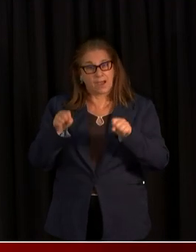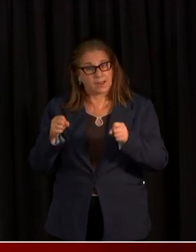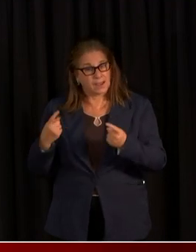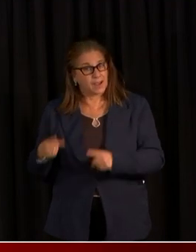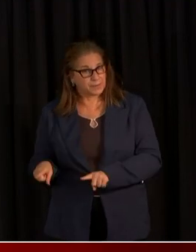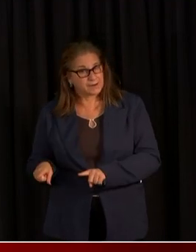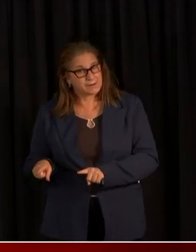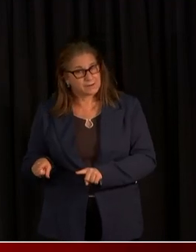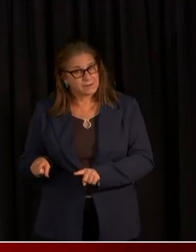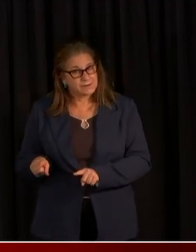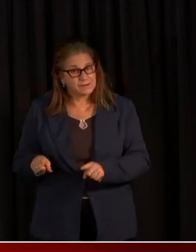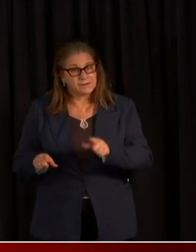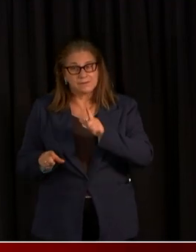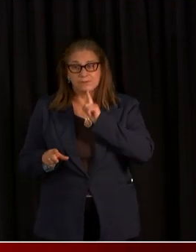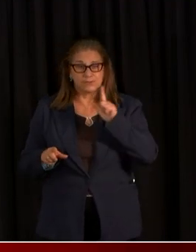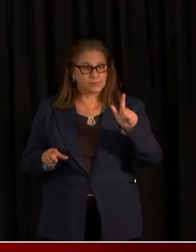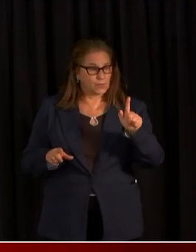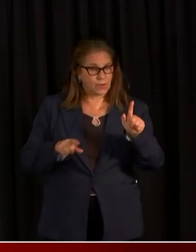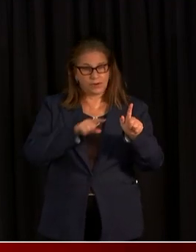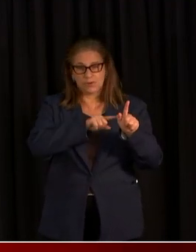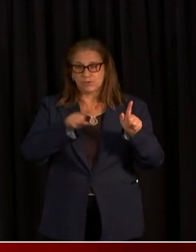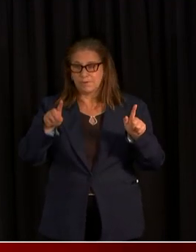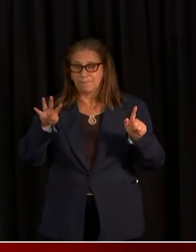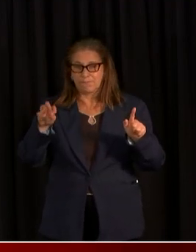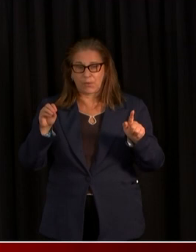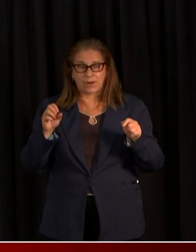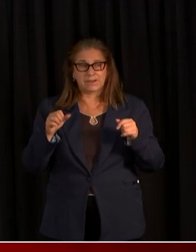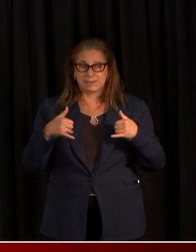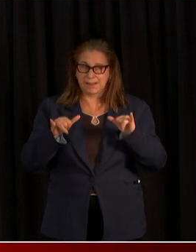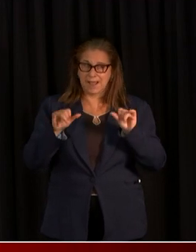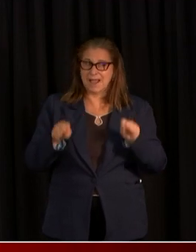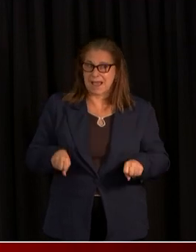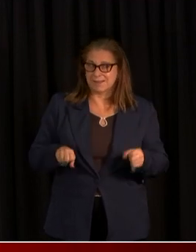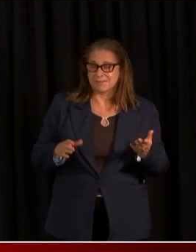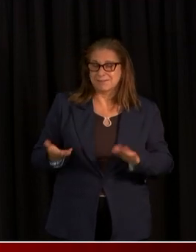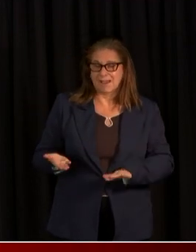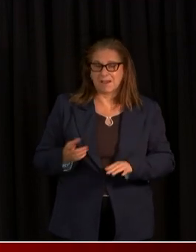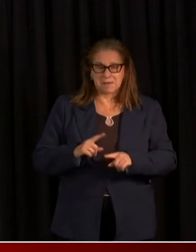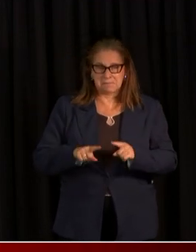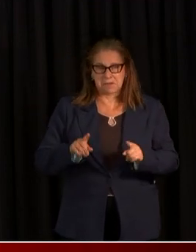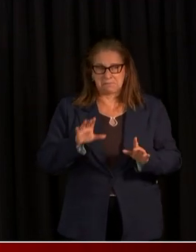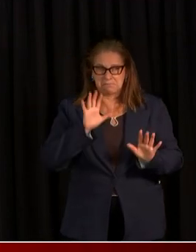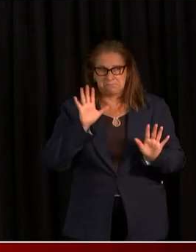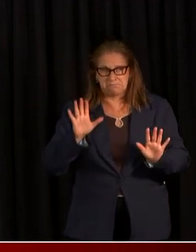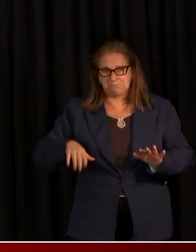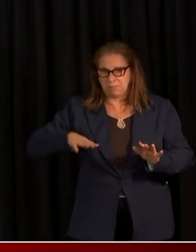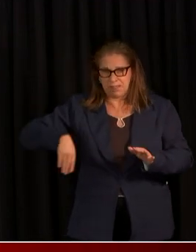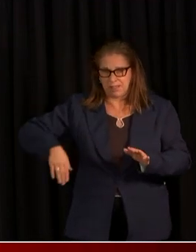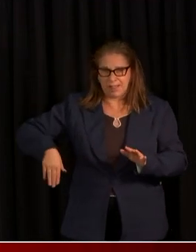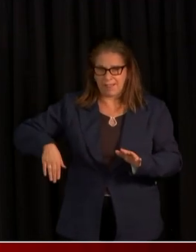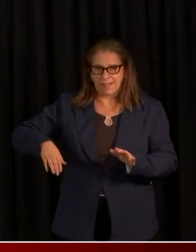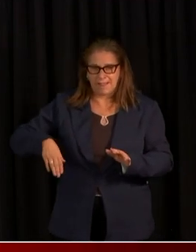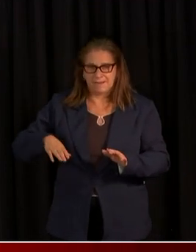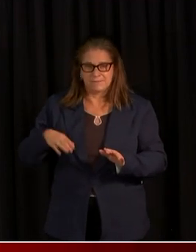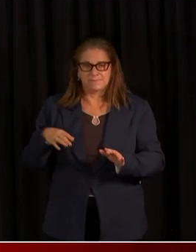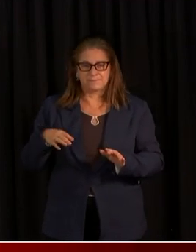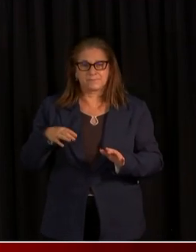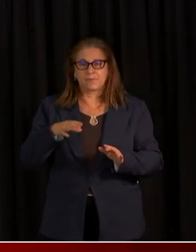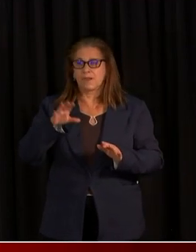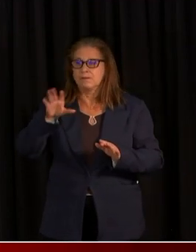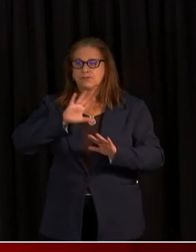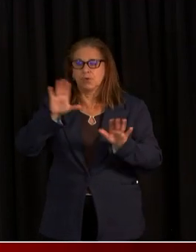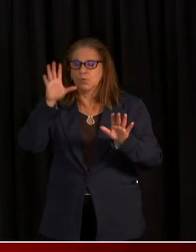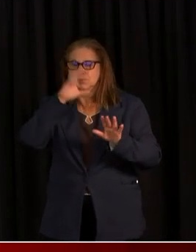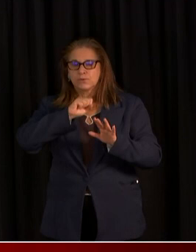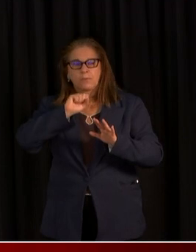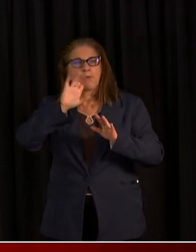40 age group in individuals from 40 to 60, where it may not happen at the same rates or the case fatality